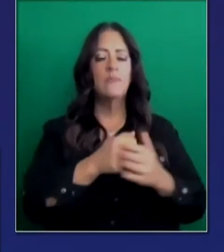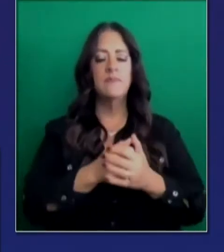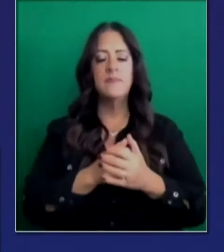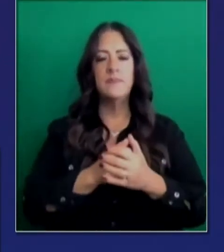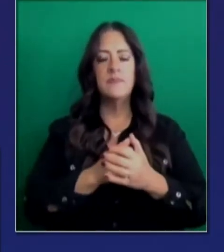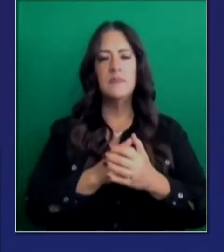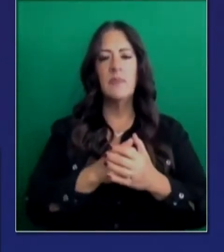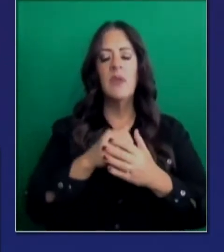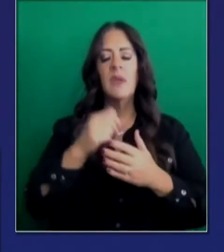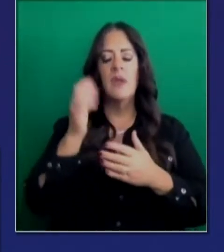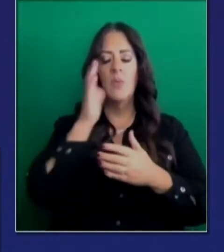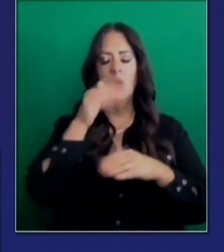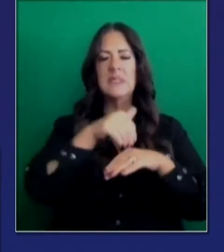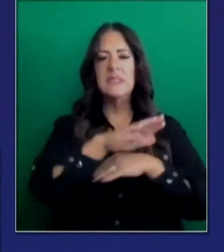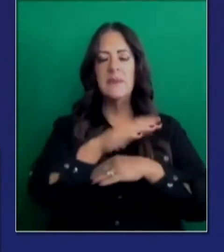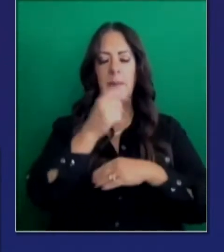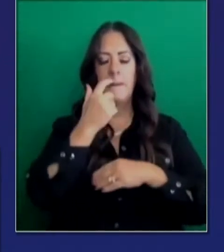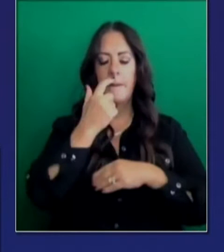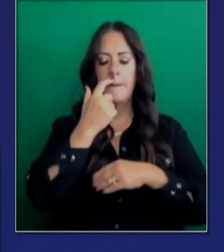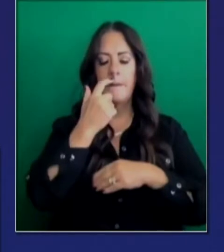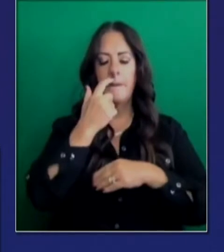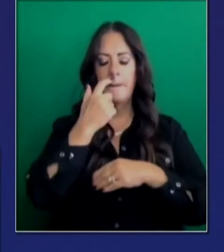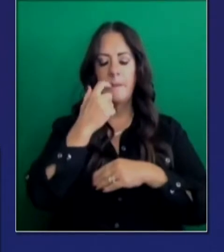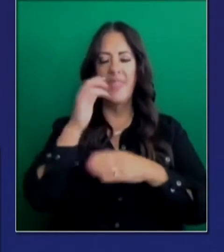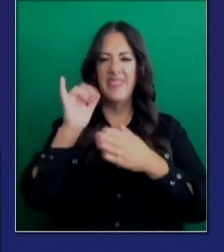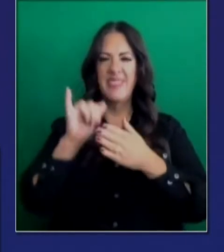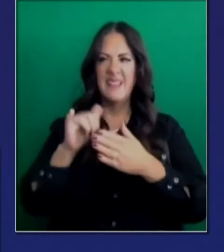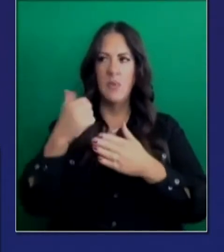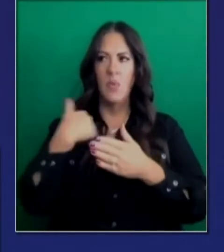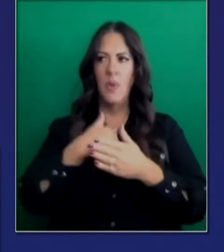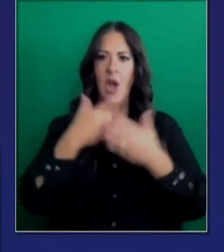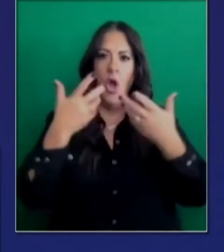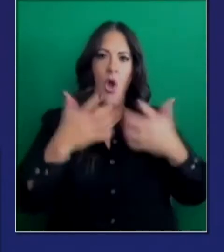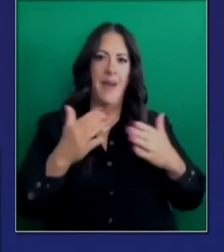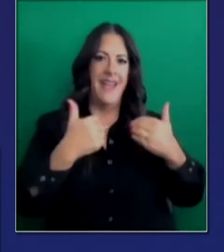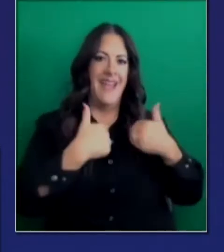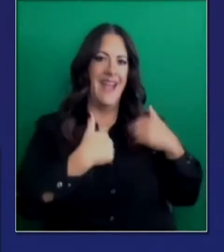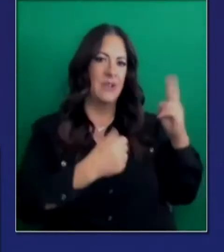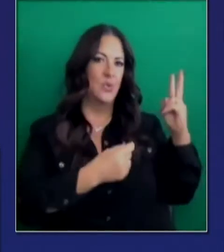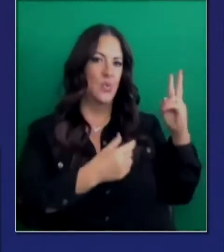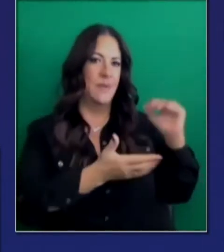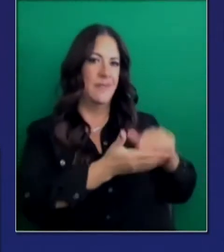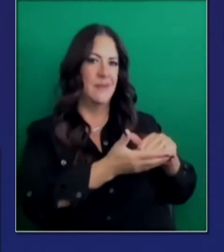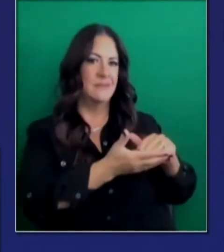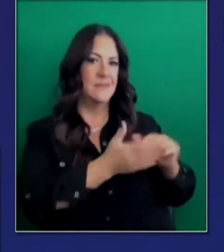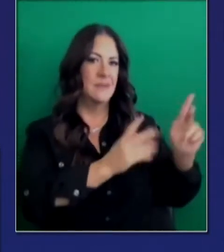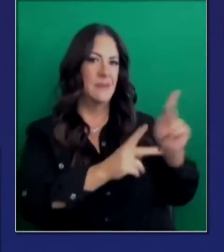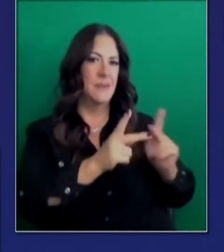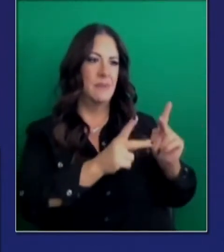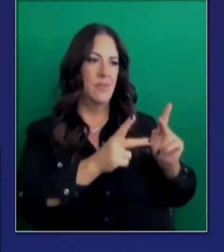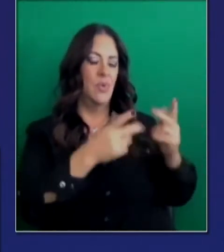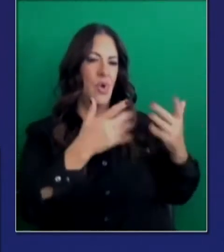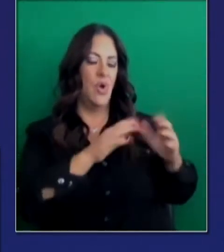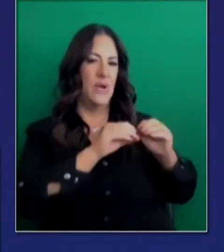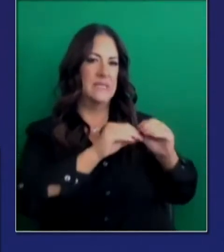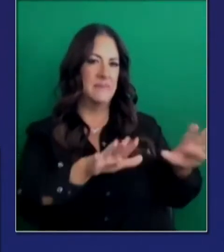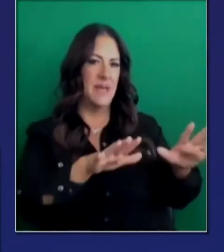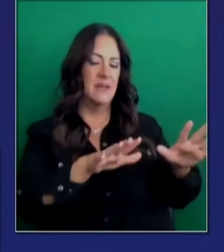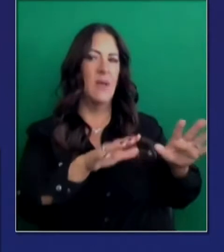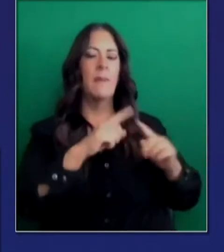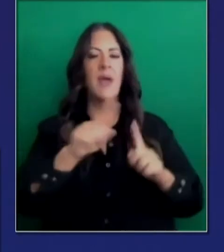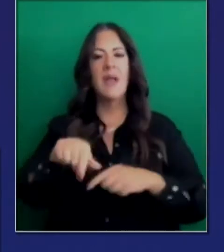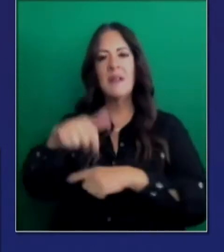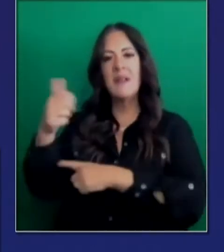deployed, supplementing the close to 2,000 that we've already deployed. So again, real emphasis, real focus